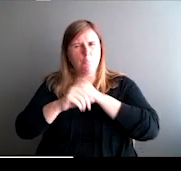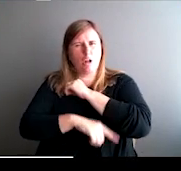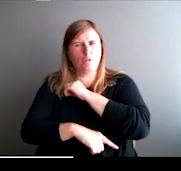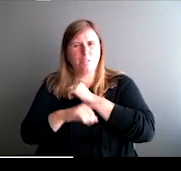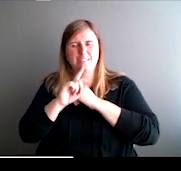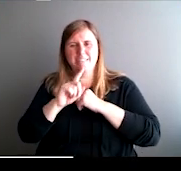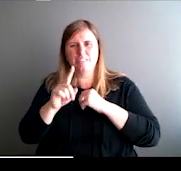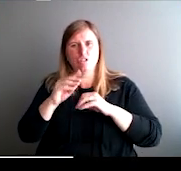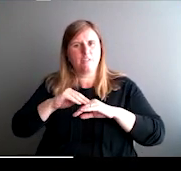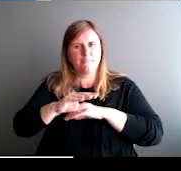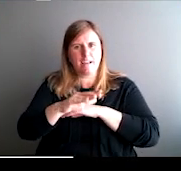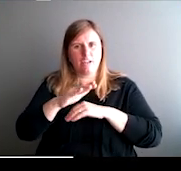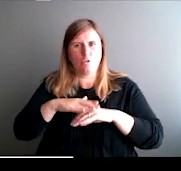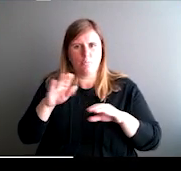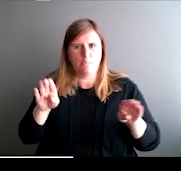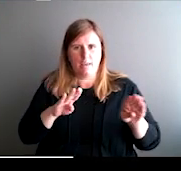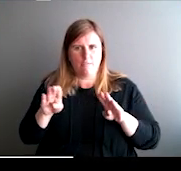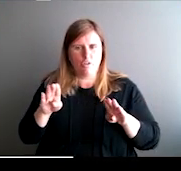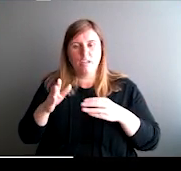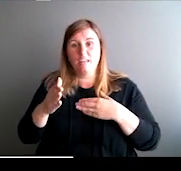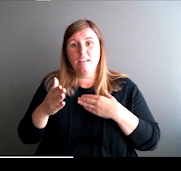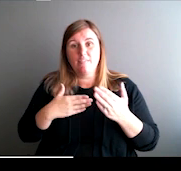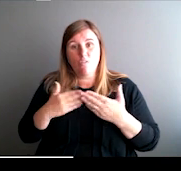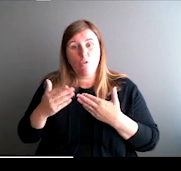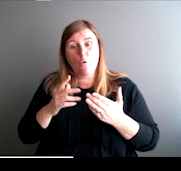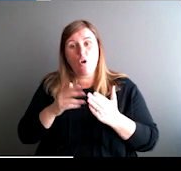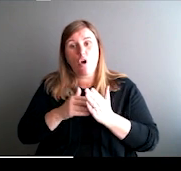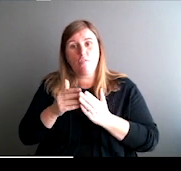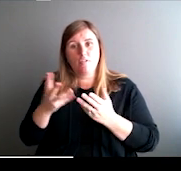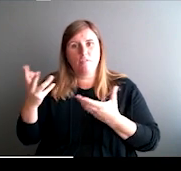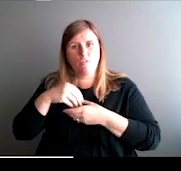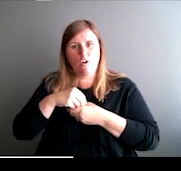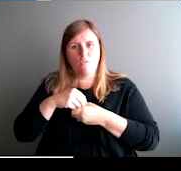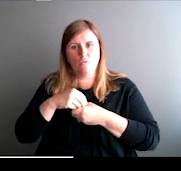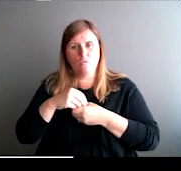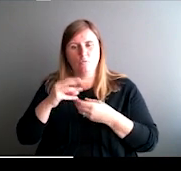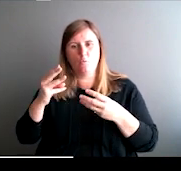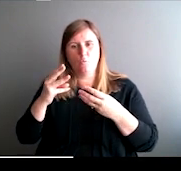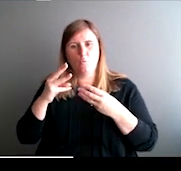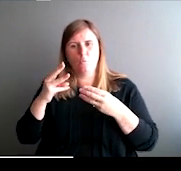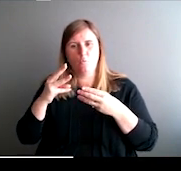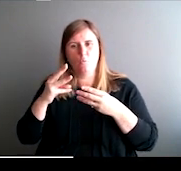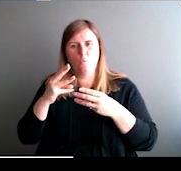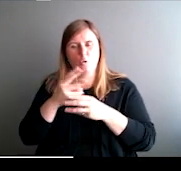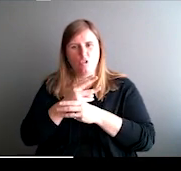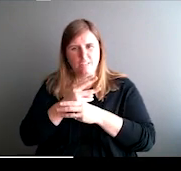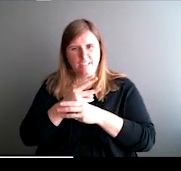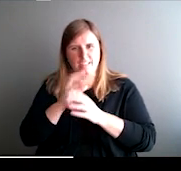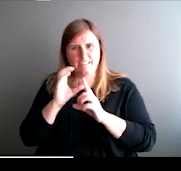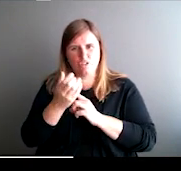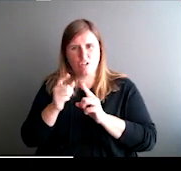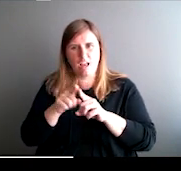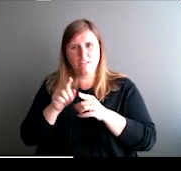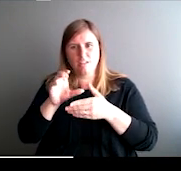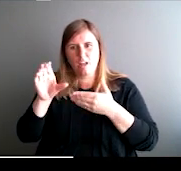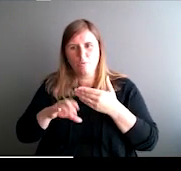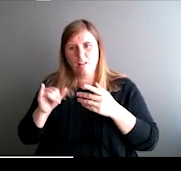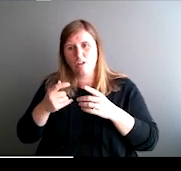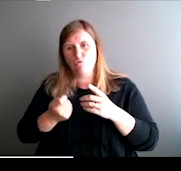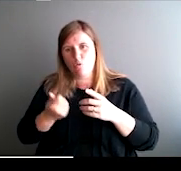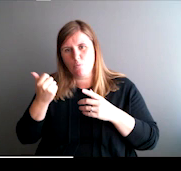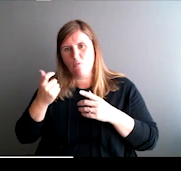is simply an effect on behavior, even though it often involves a worsening condition as a consequence. For instance, the removal